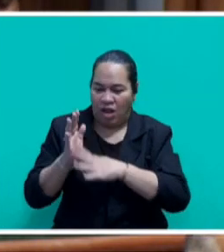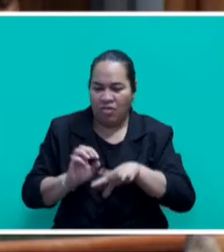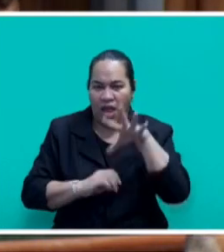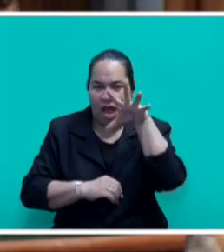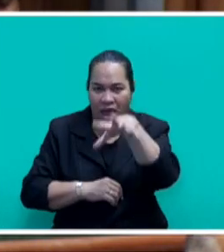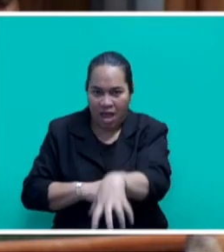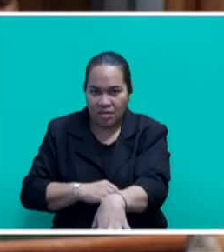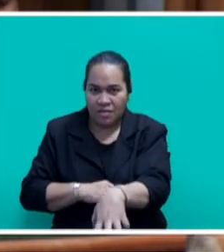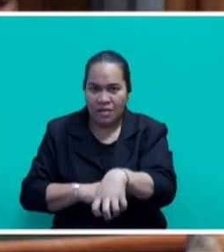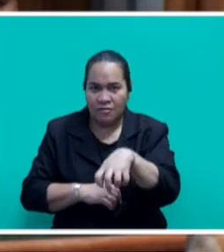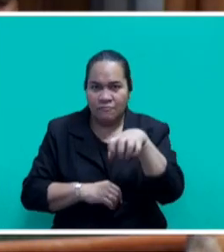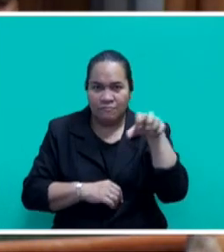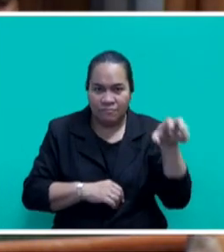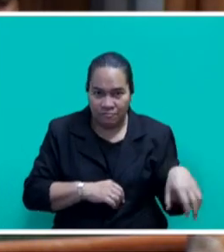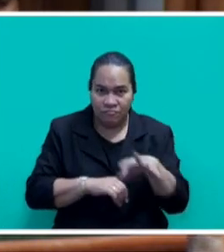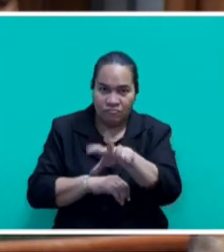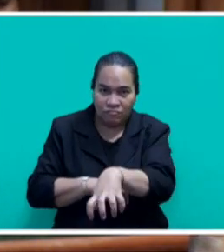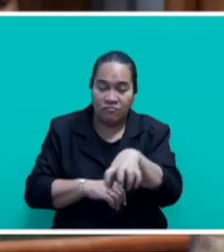excavators,